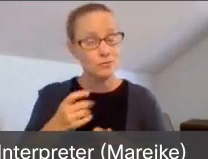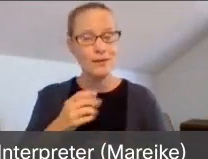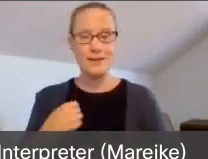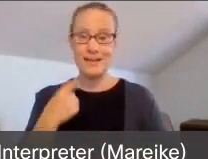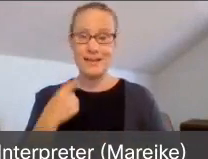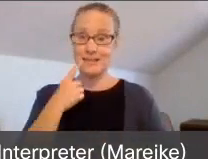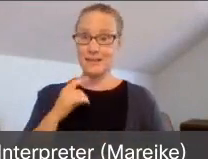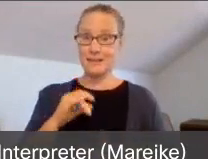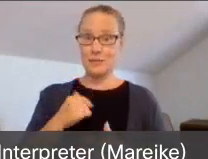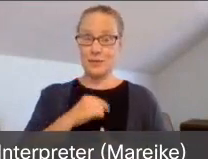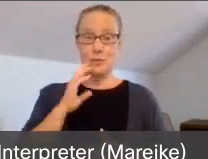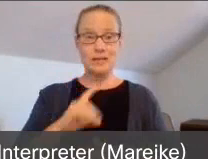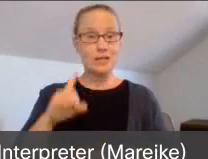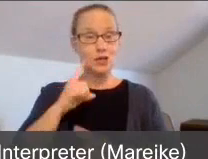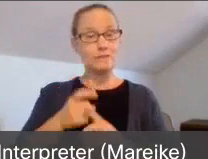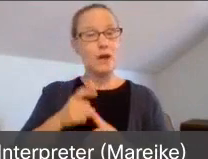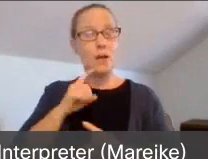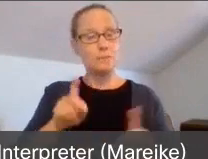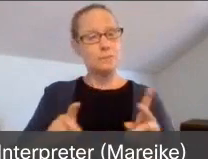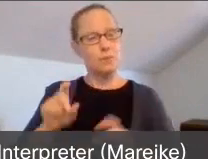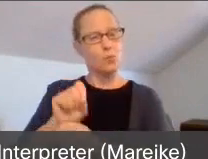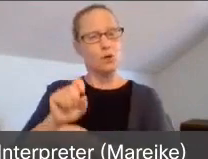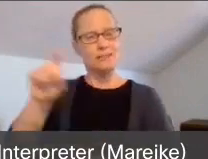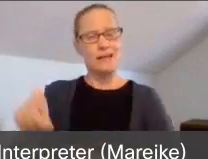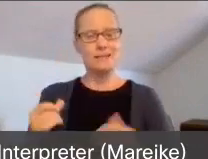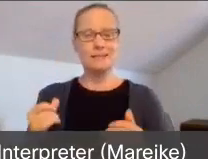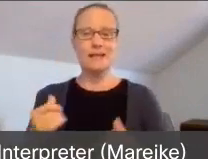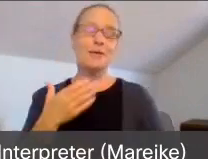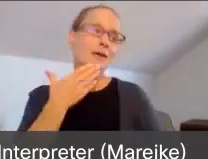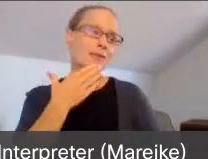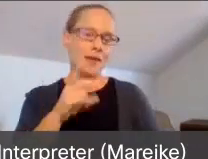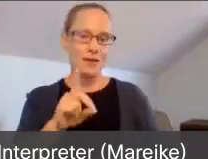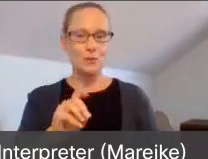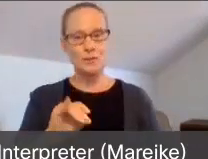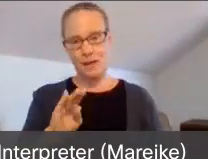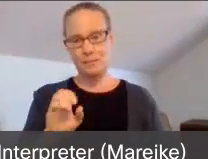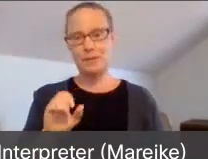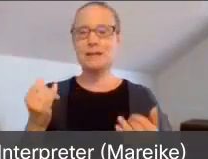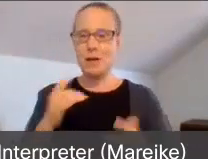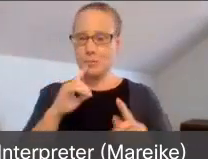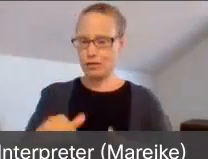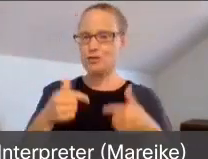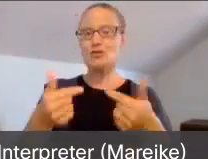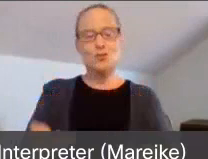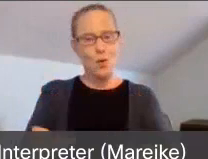think that we're going to hear from Texas now. Yeah, thank you, Debbie. And now I'd like to turn things over to Jennifer